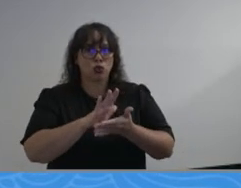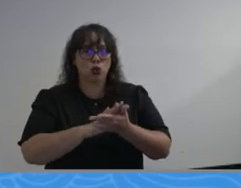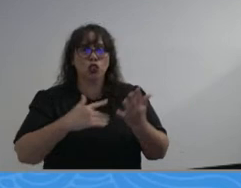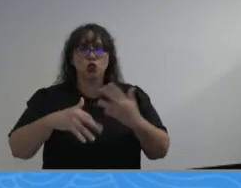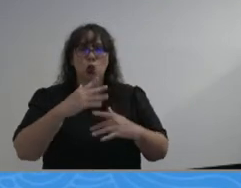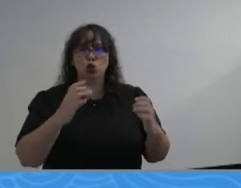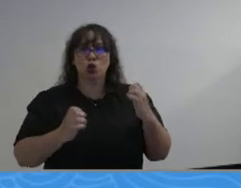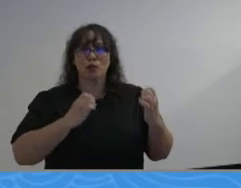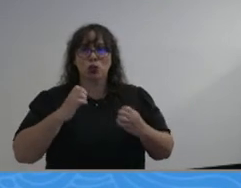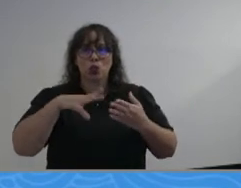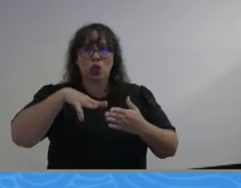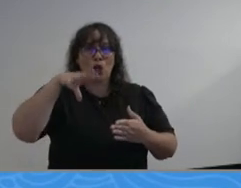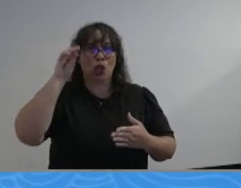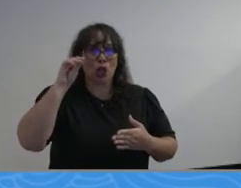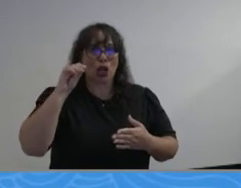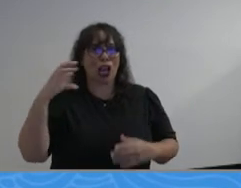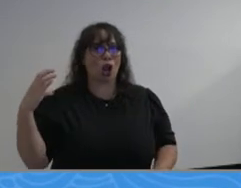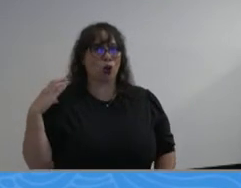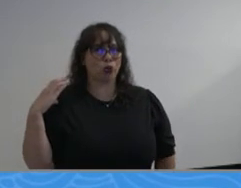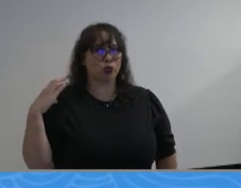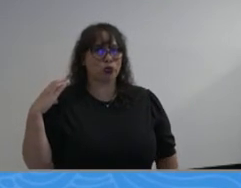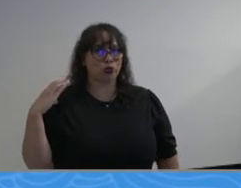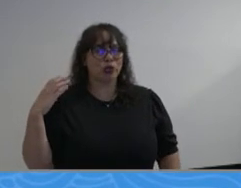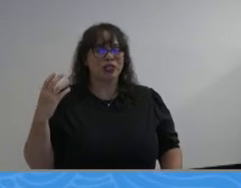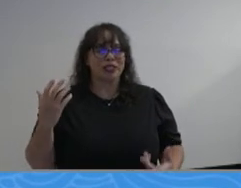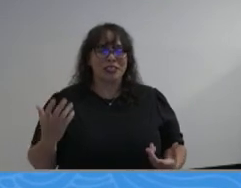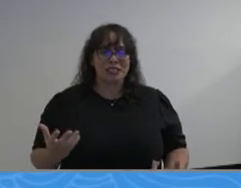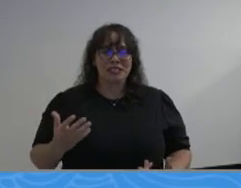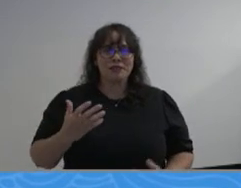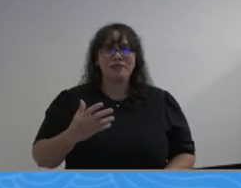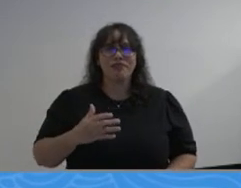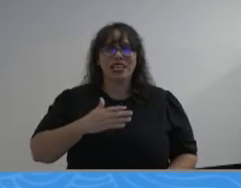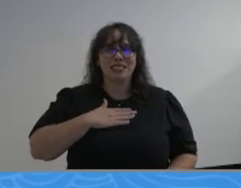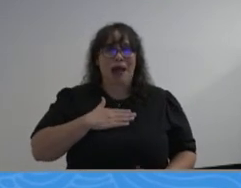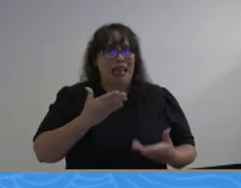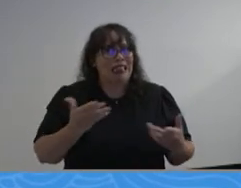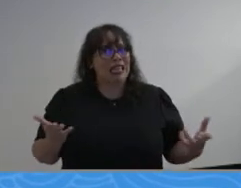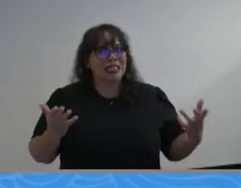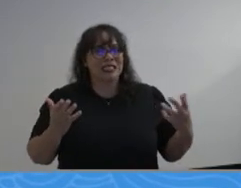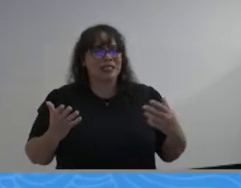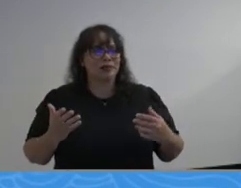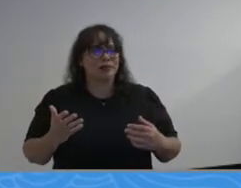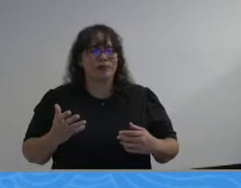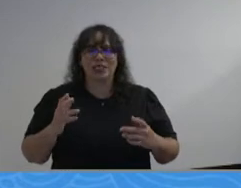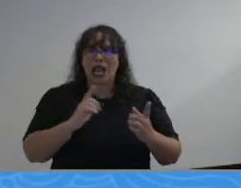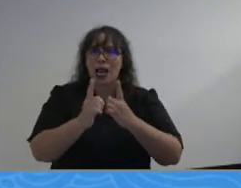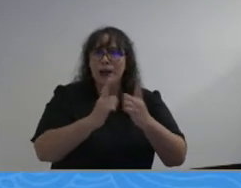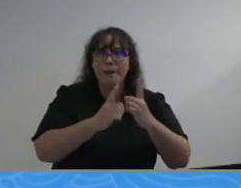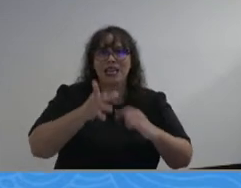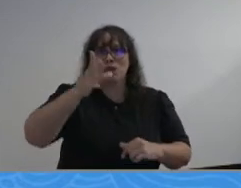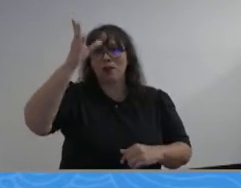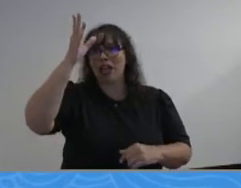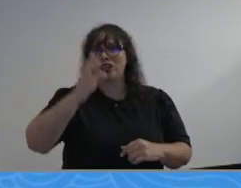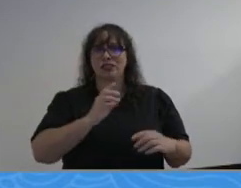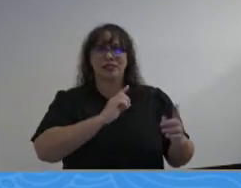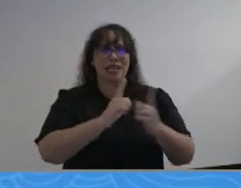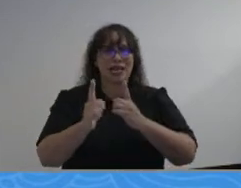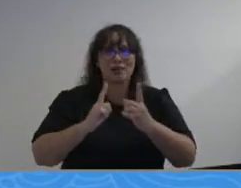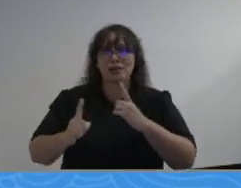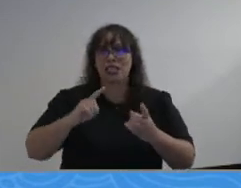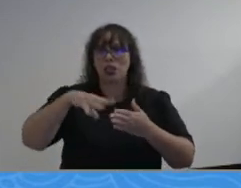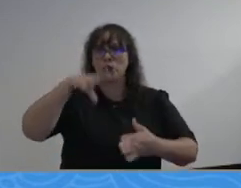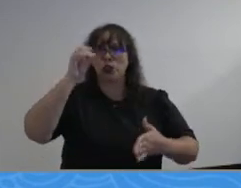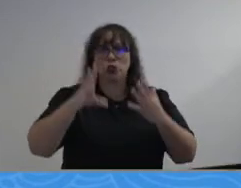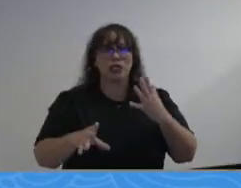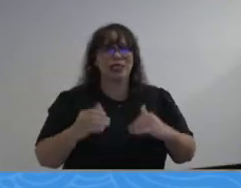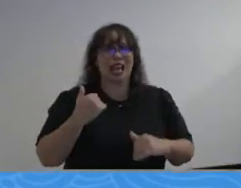social emotional learning coach. And so that's my thing. I'm meeting with parents, I'm meeting with students, I'm having friendship groups,